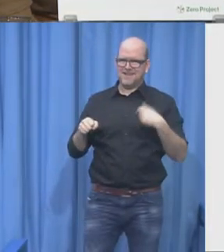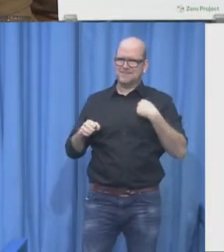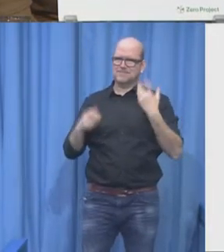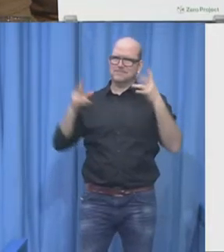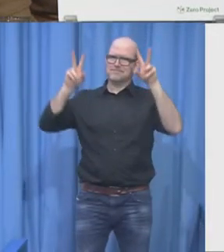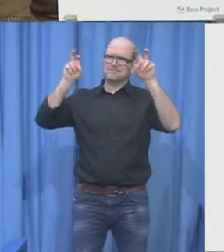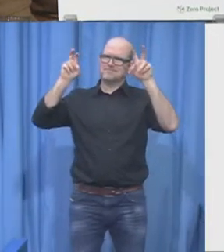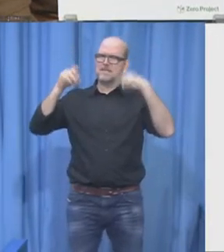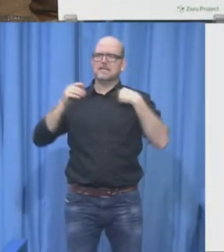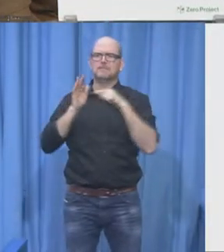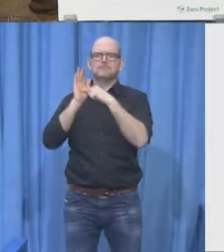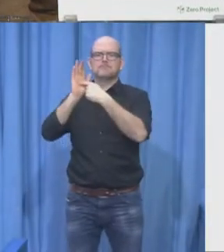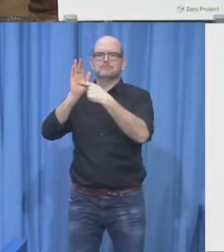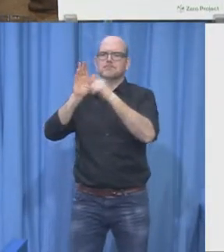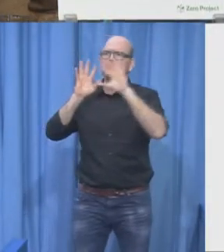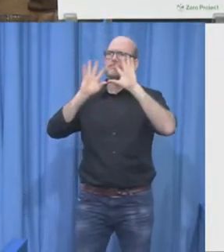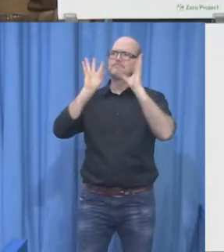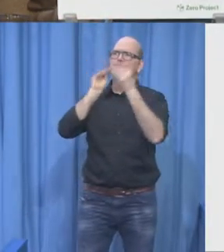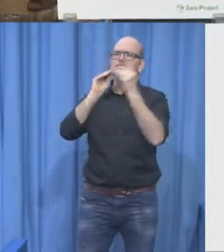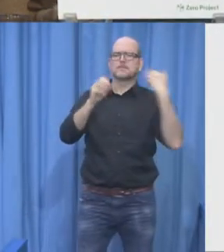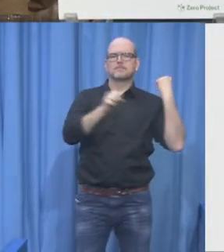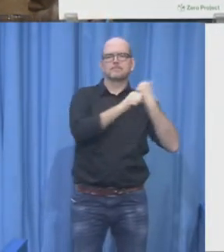of Discovering Hands in Austria.